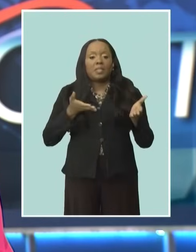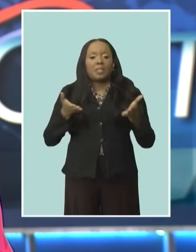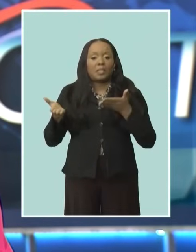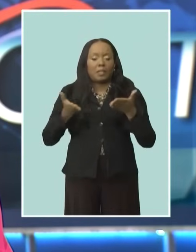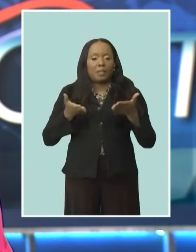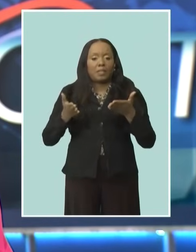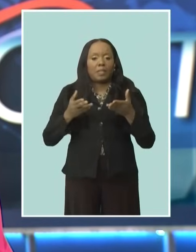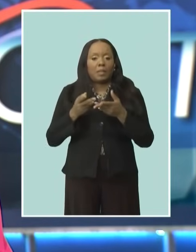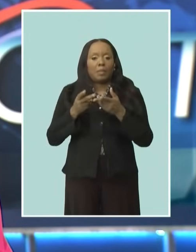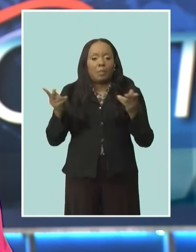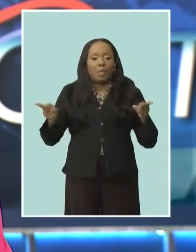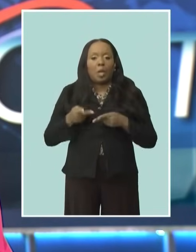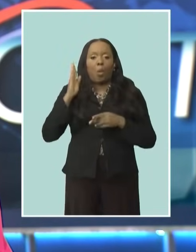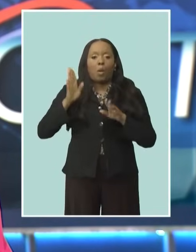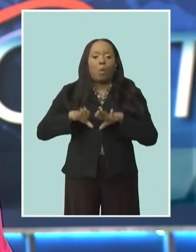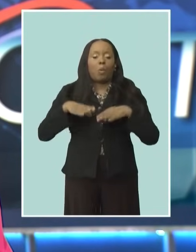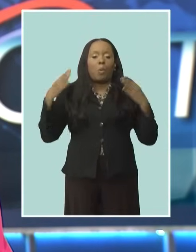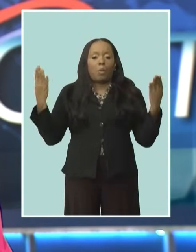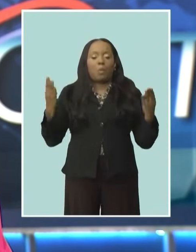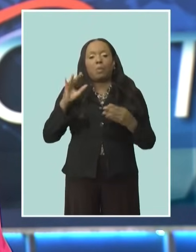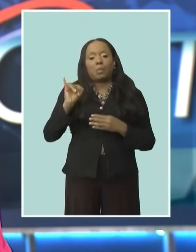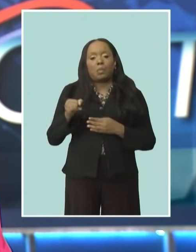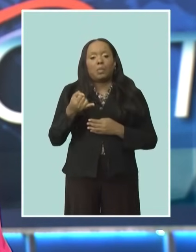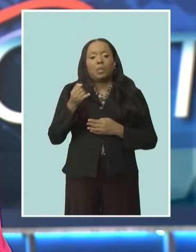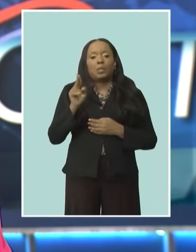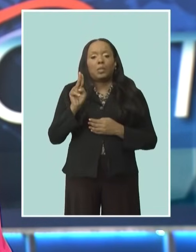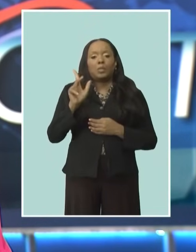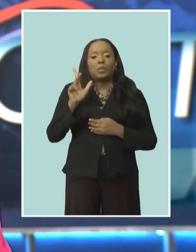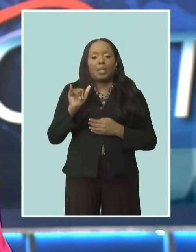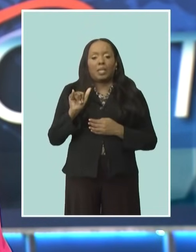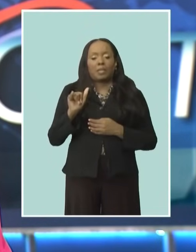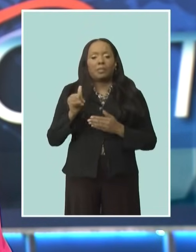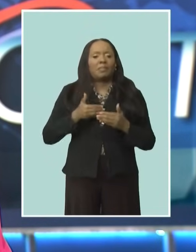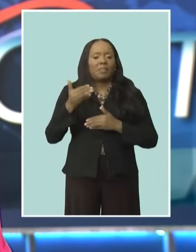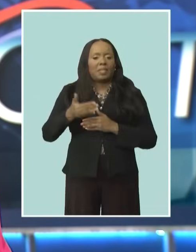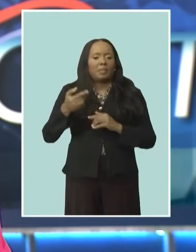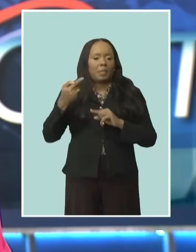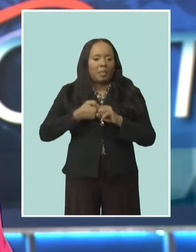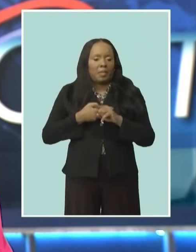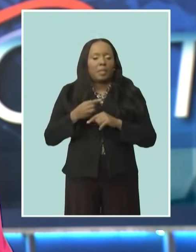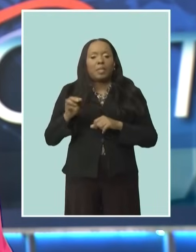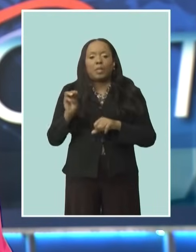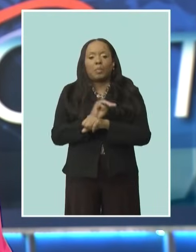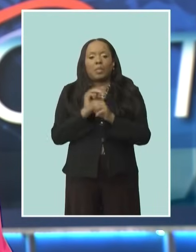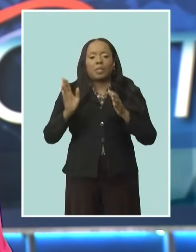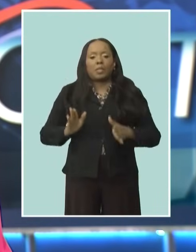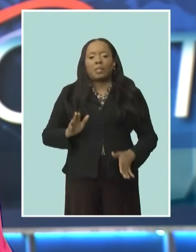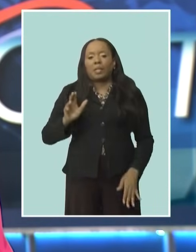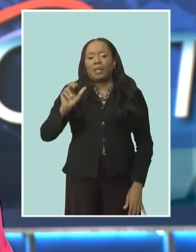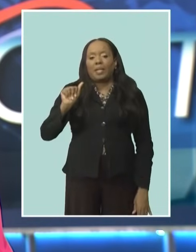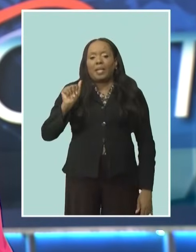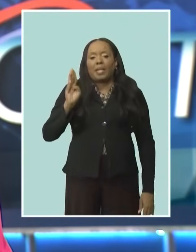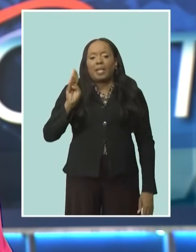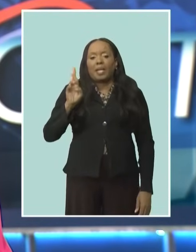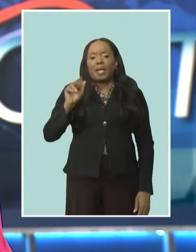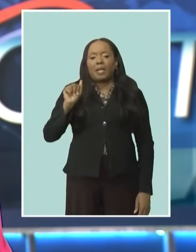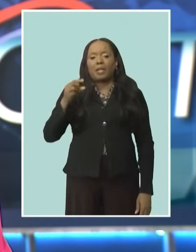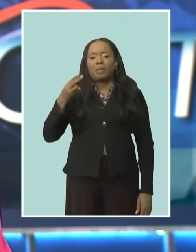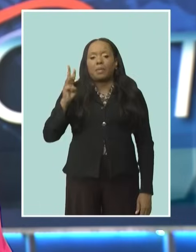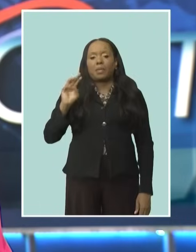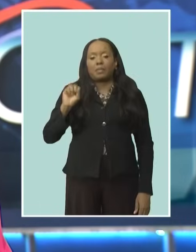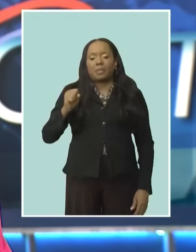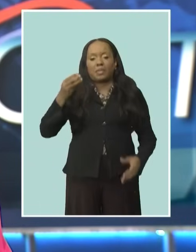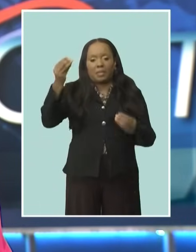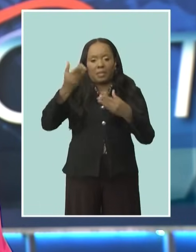is set to open in July. That's the word from Minister of Home Affairs and Information, Wilfred Abrams. The facility at